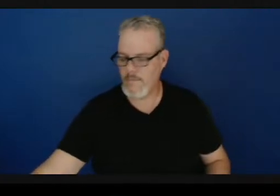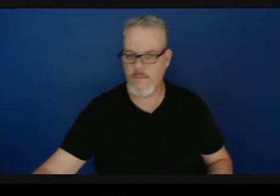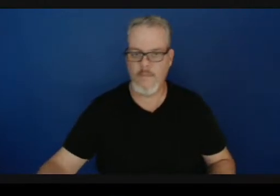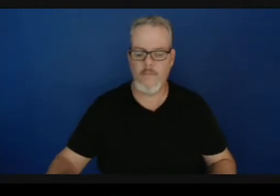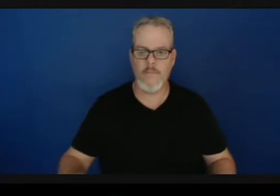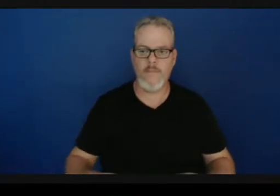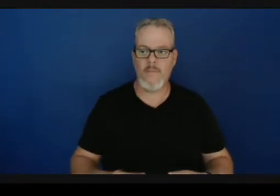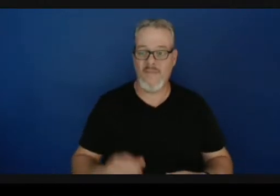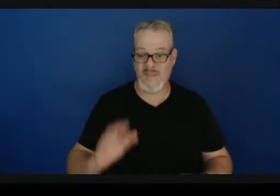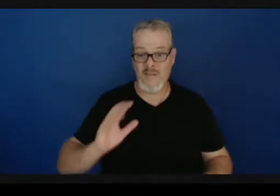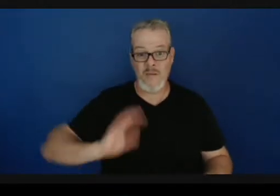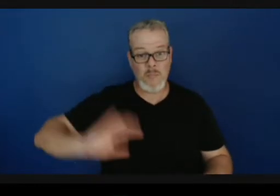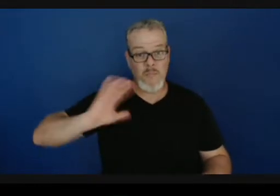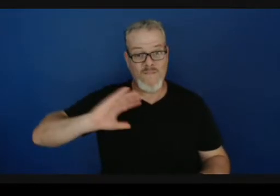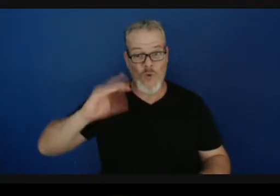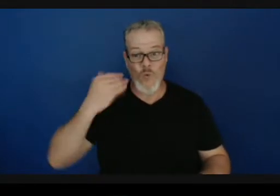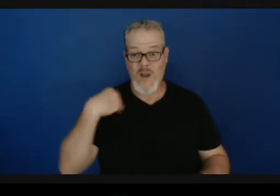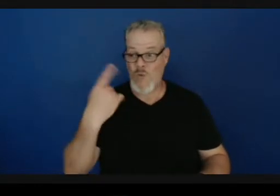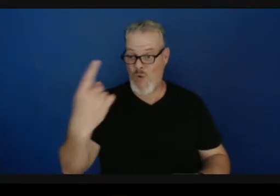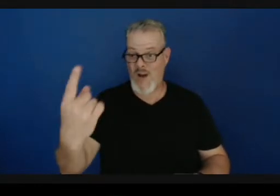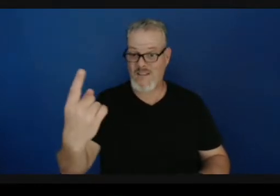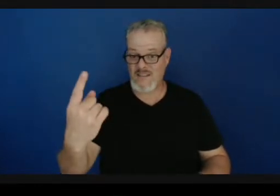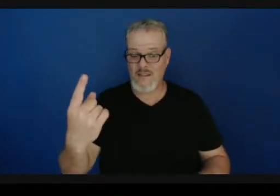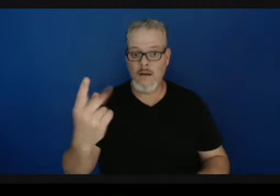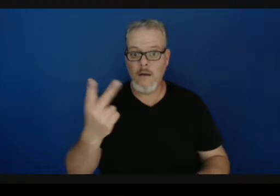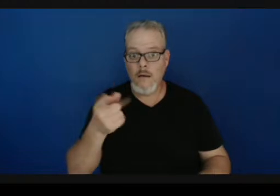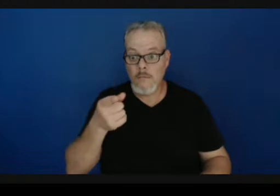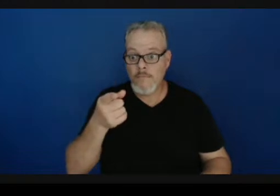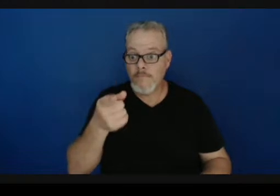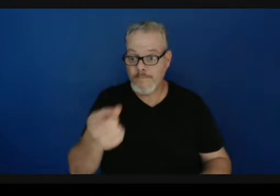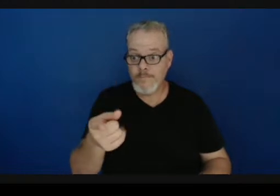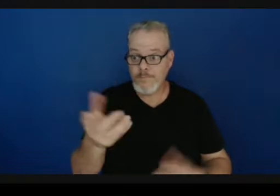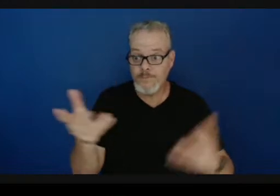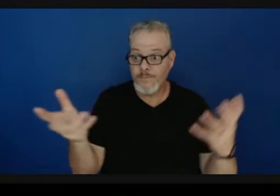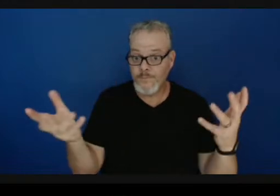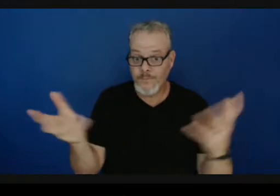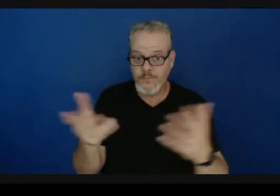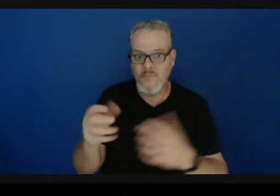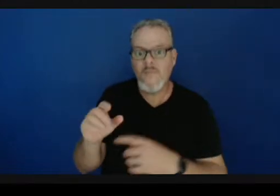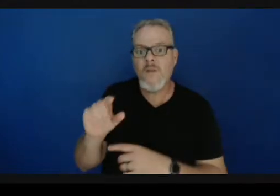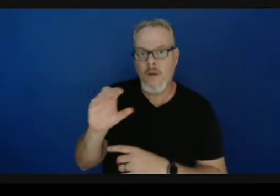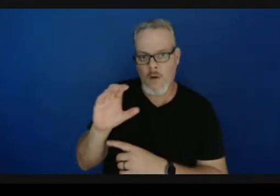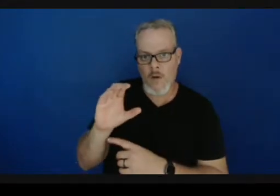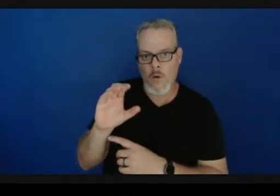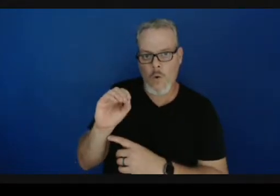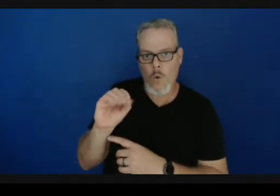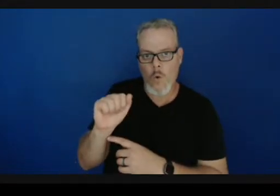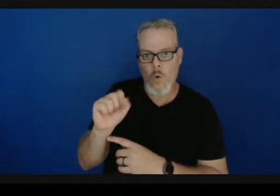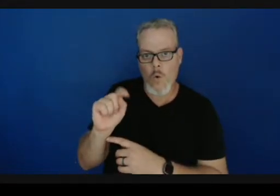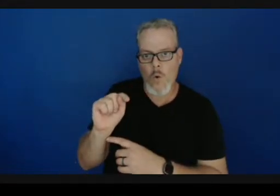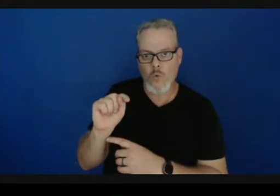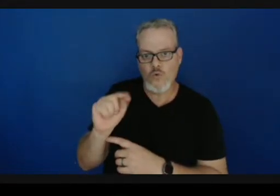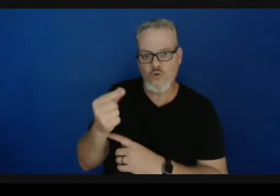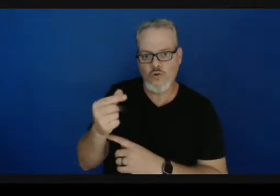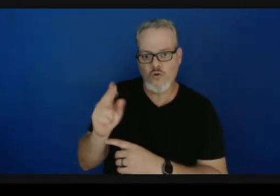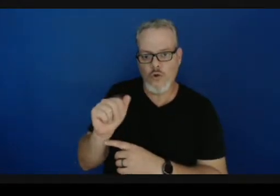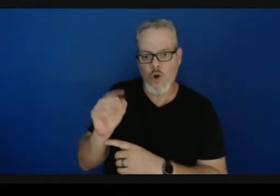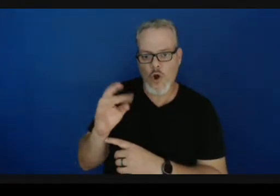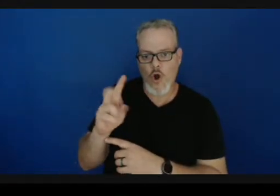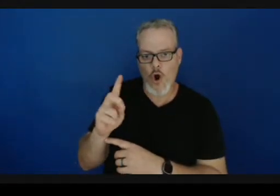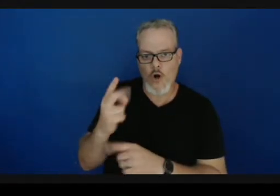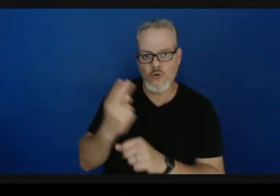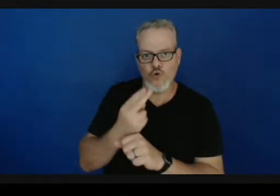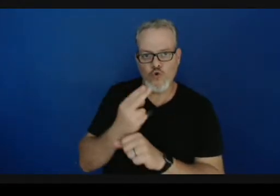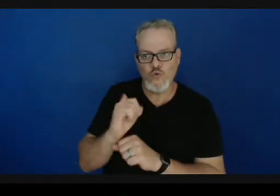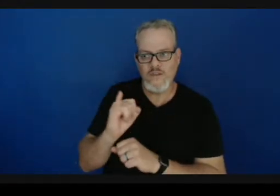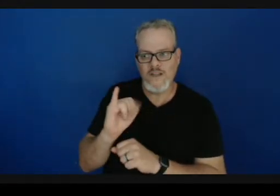out that gave us a clue that was happening. And this was this Coast Guard infrared image that they released. And so here we